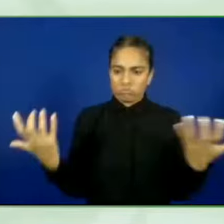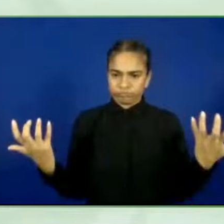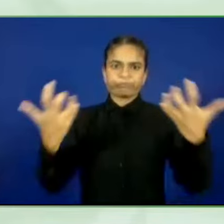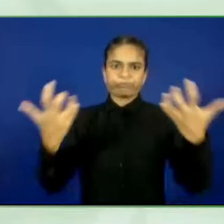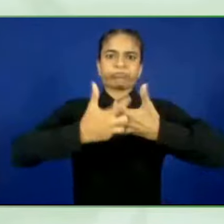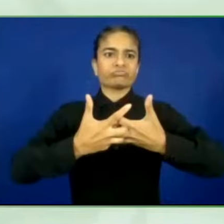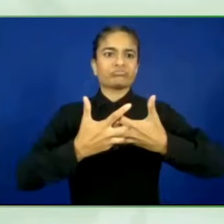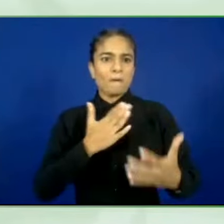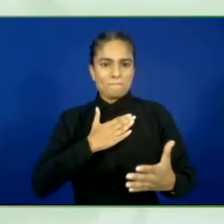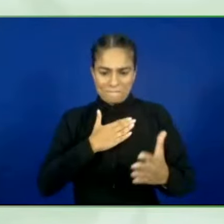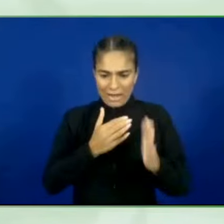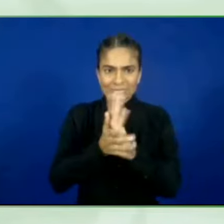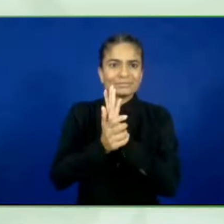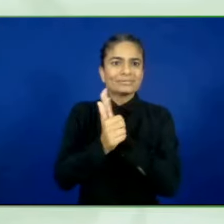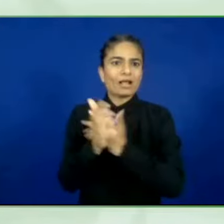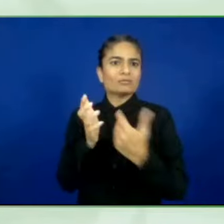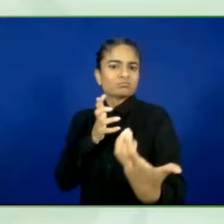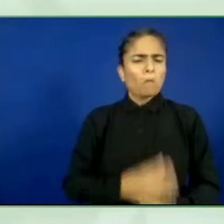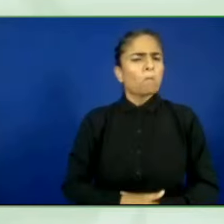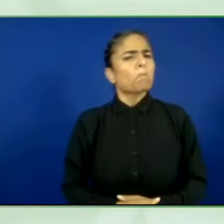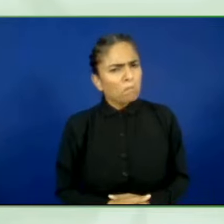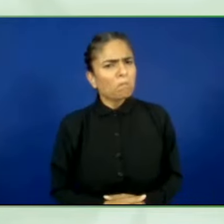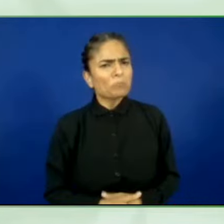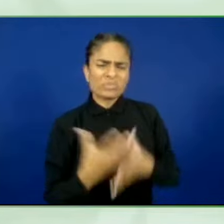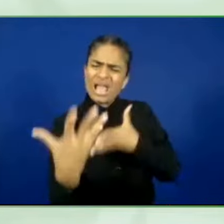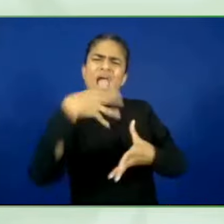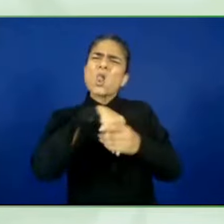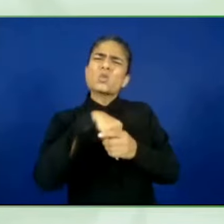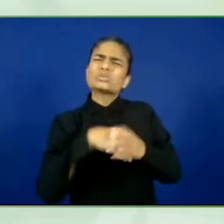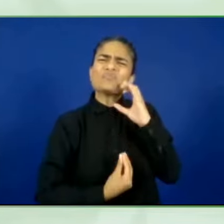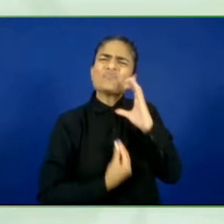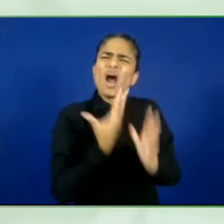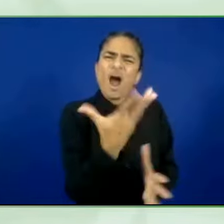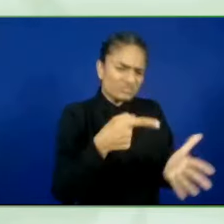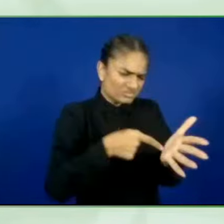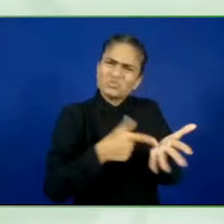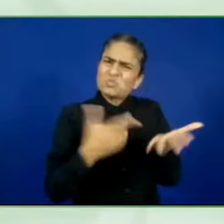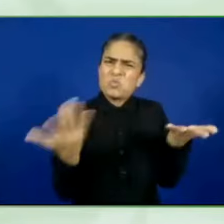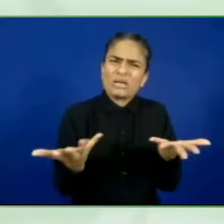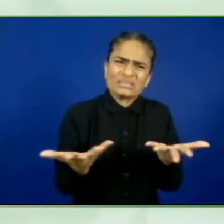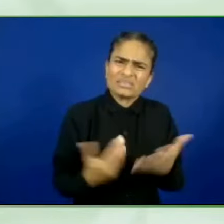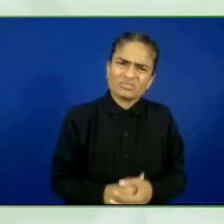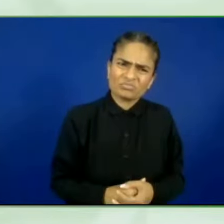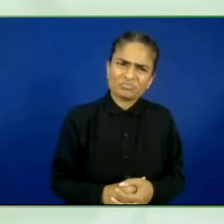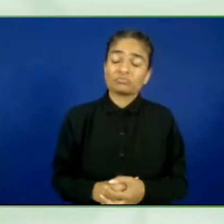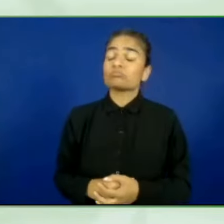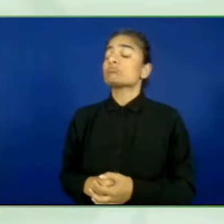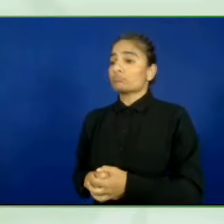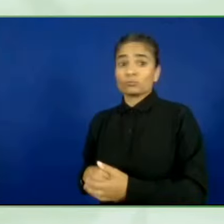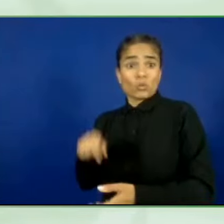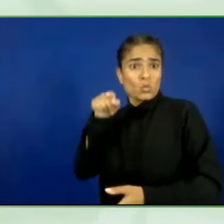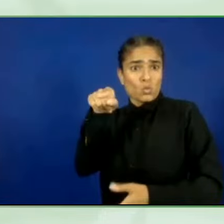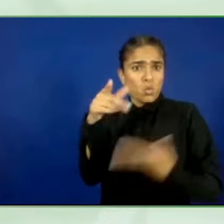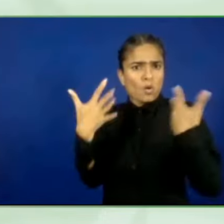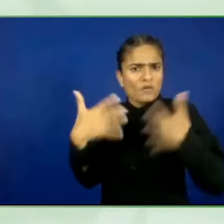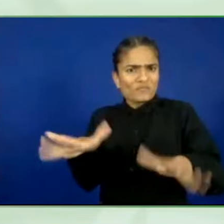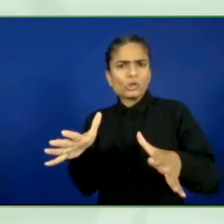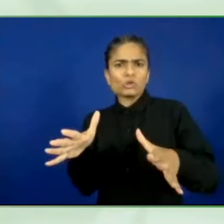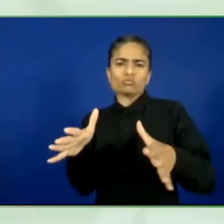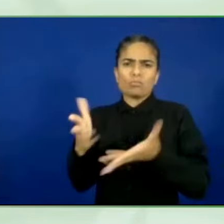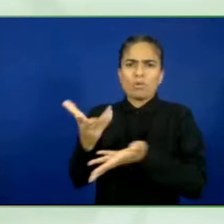as learning and teaching. Negotiate was we went to the Department of Social Protection